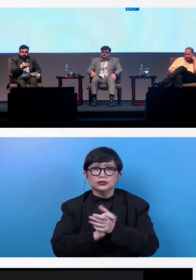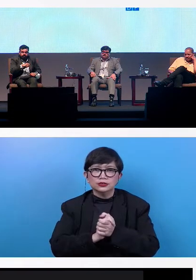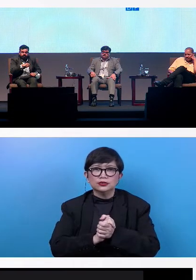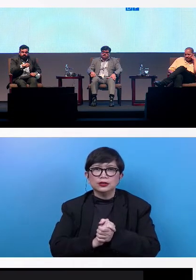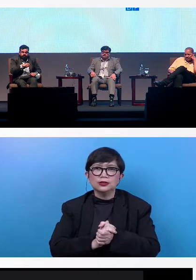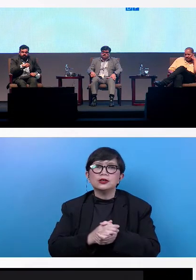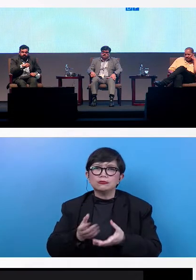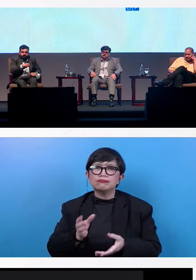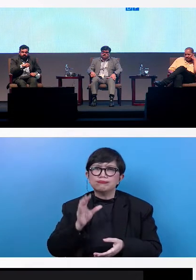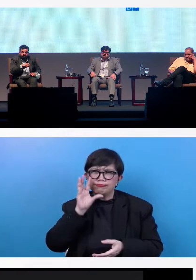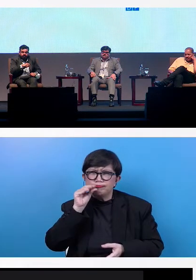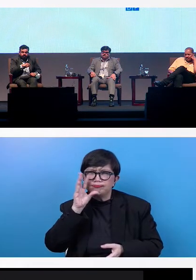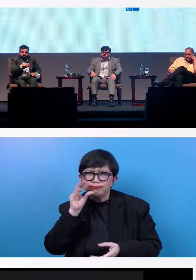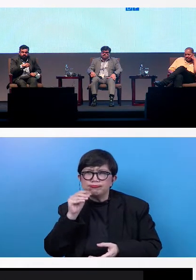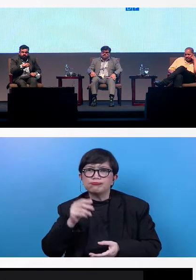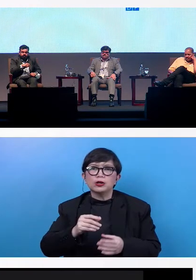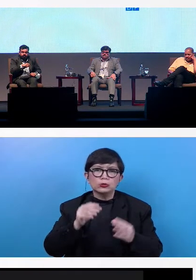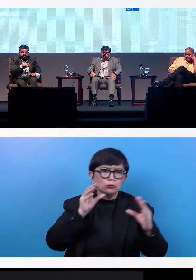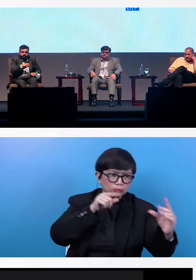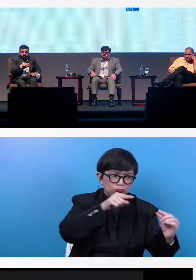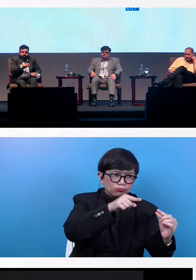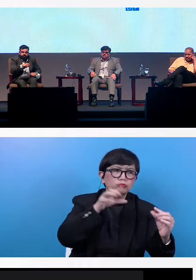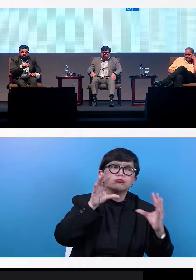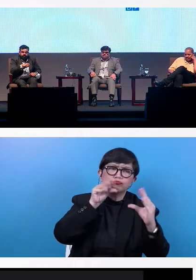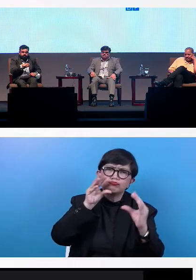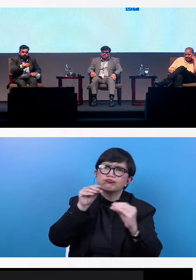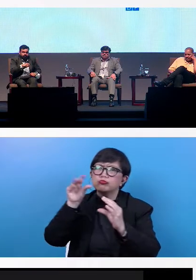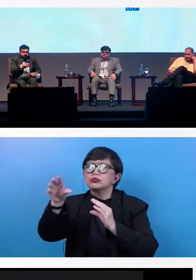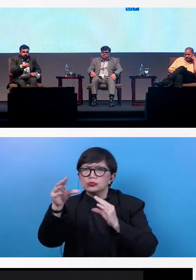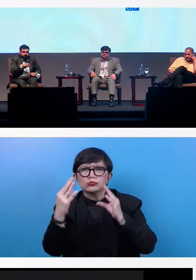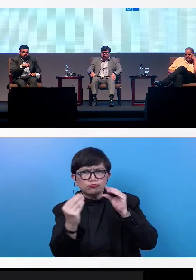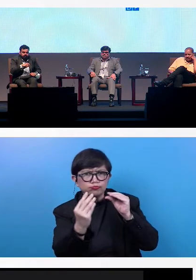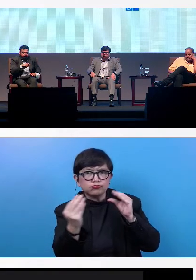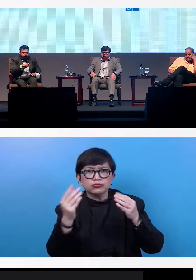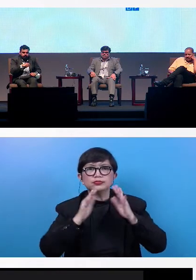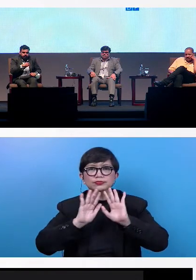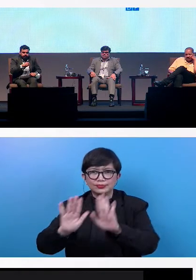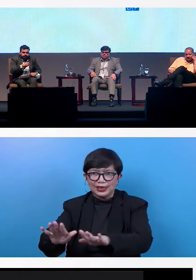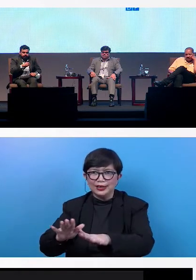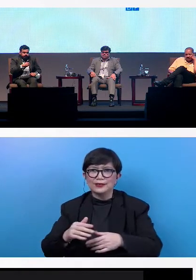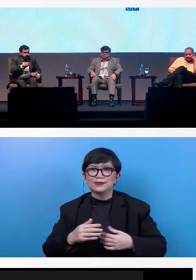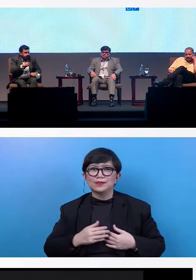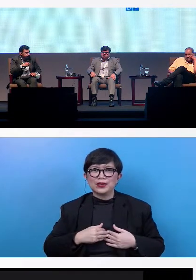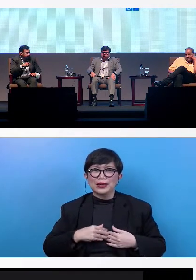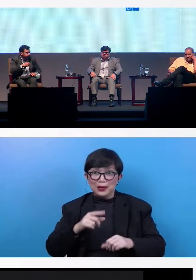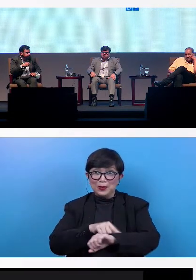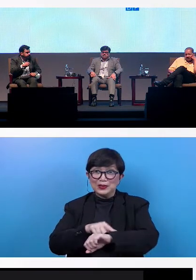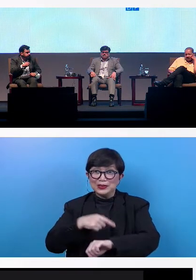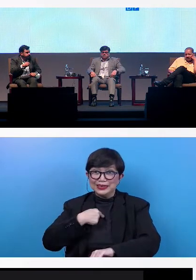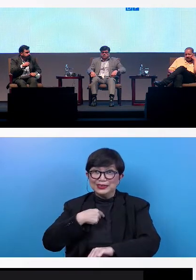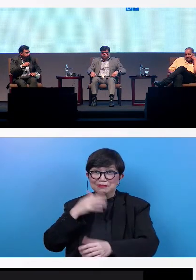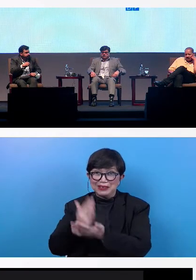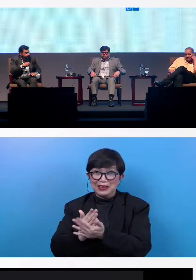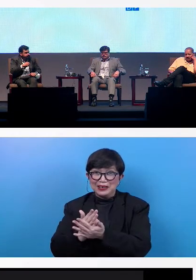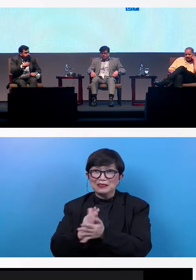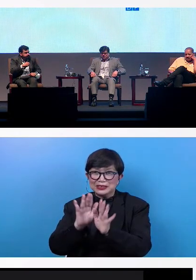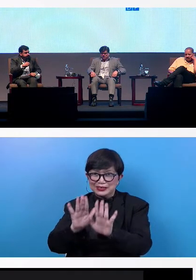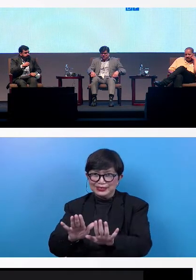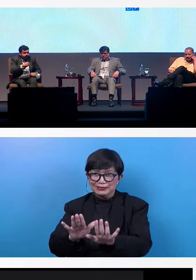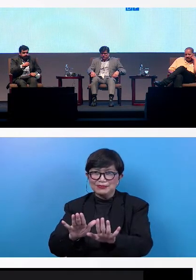impact is, because I think the time for talk is finished and it's now the time for action. And we need to get on with it because we haven't got much